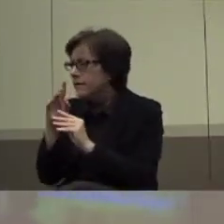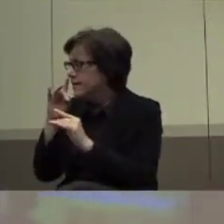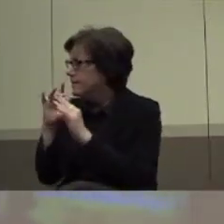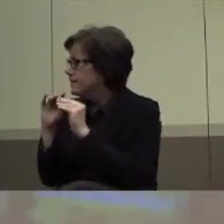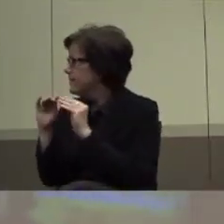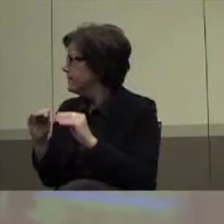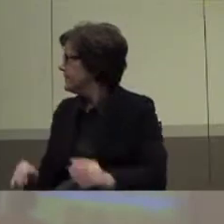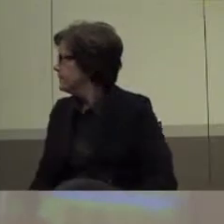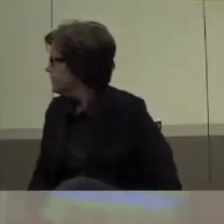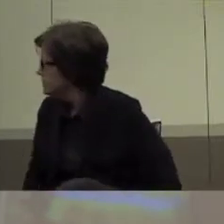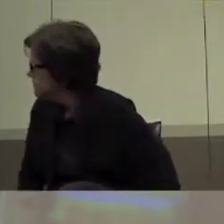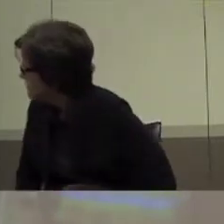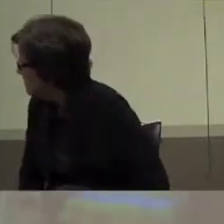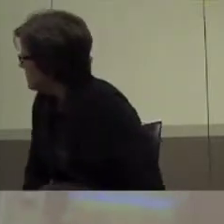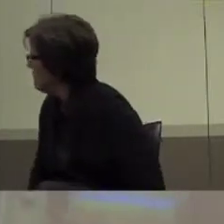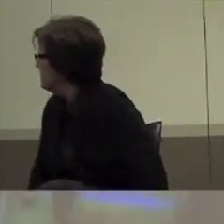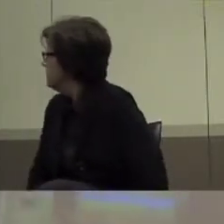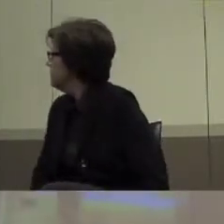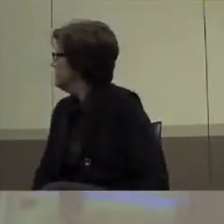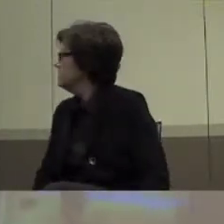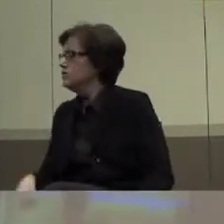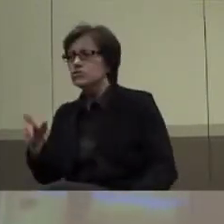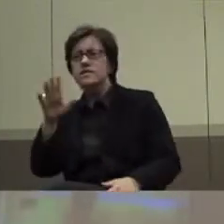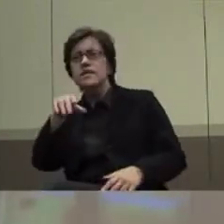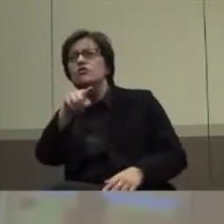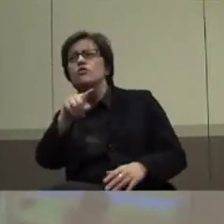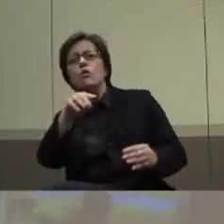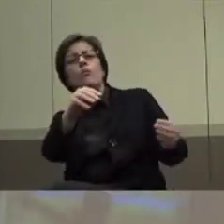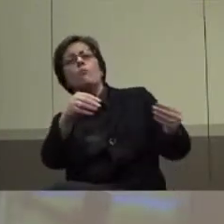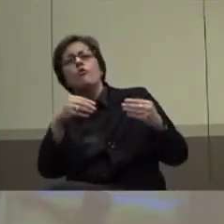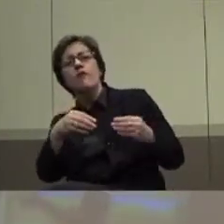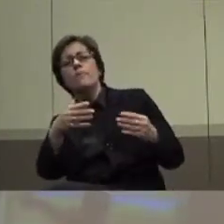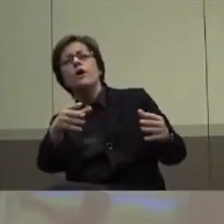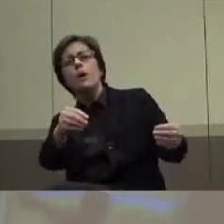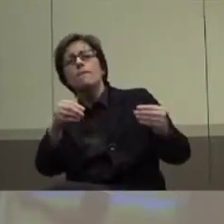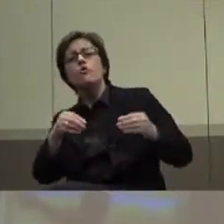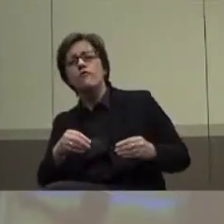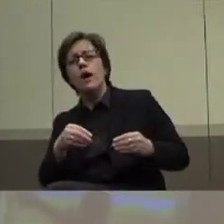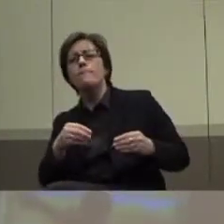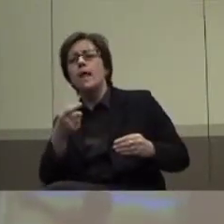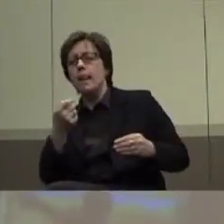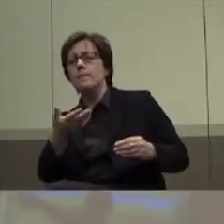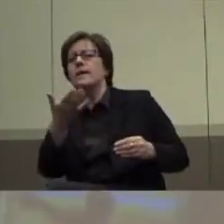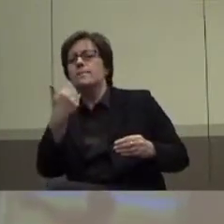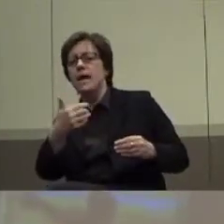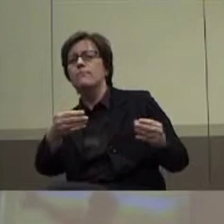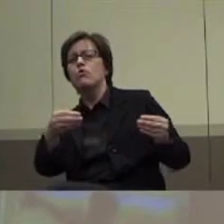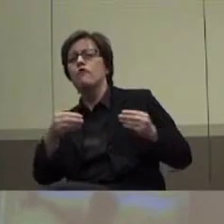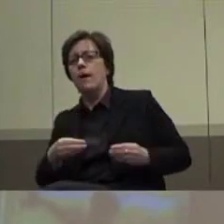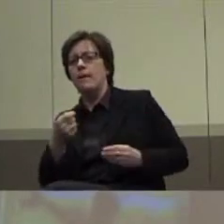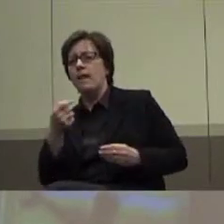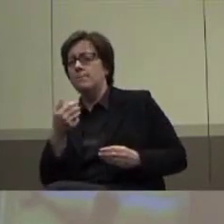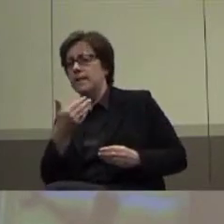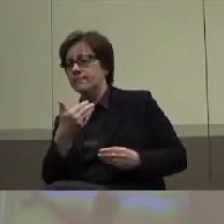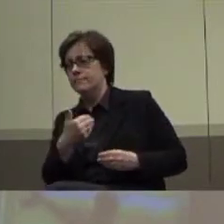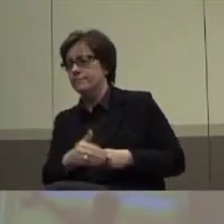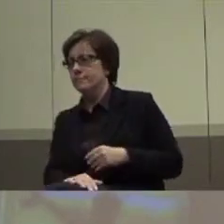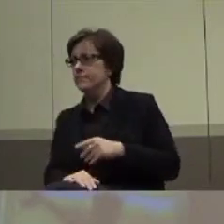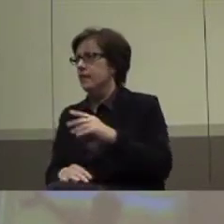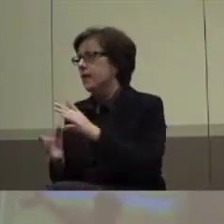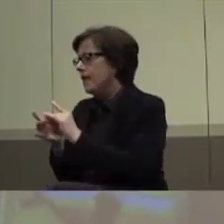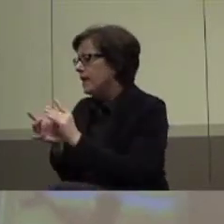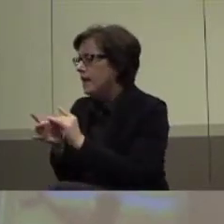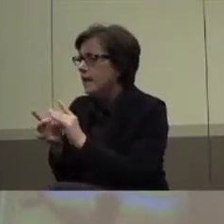Let's count to see how many days school we've already completed. Get ready. 1, 2, 3,